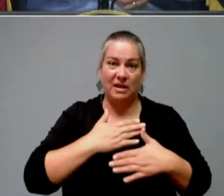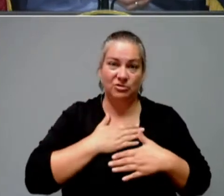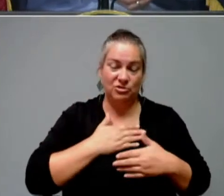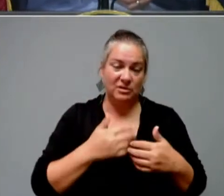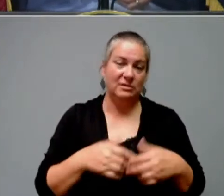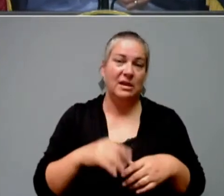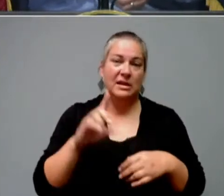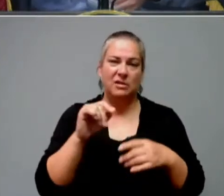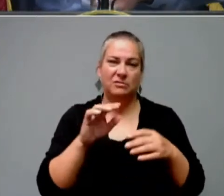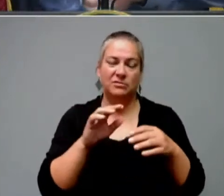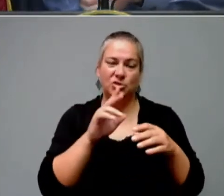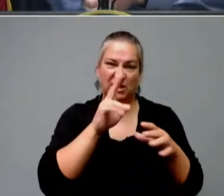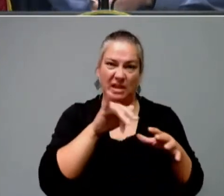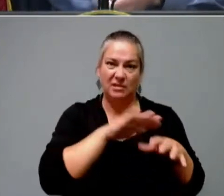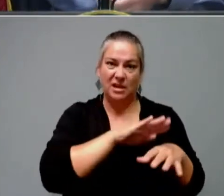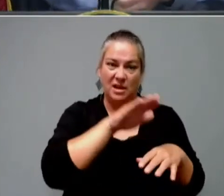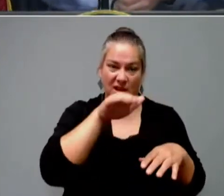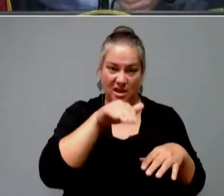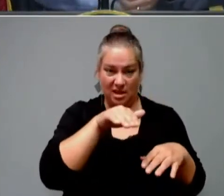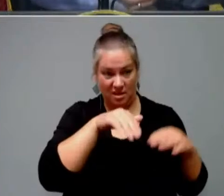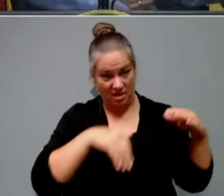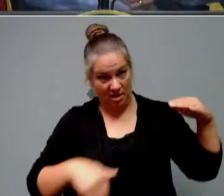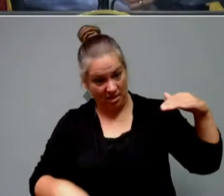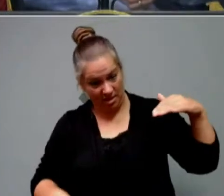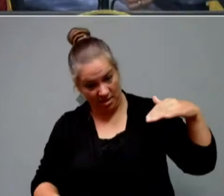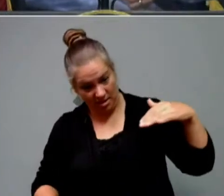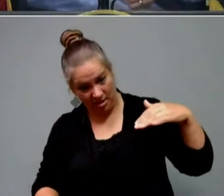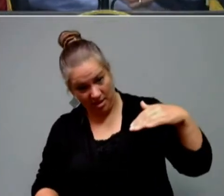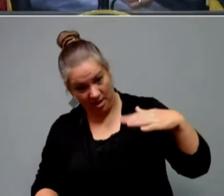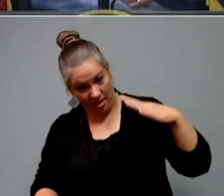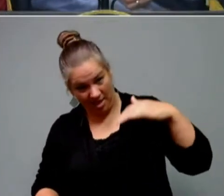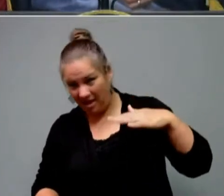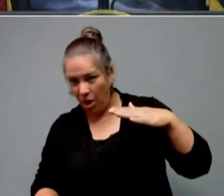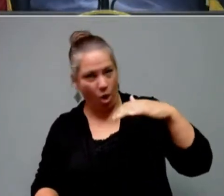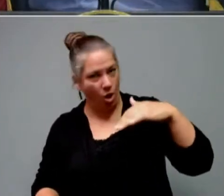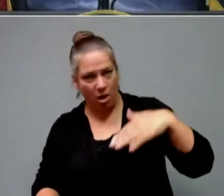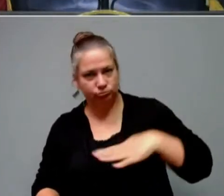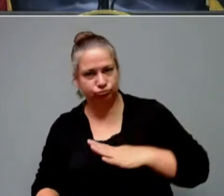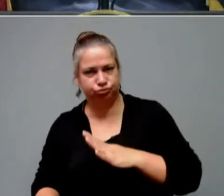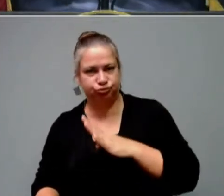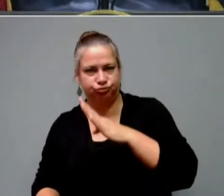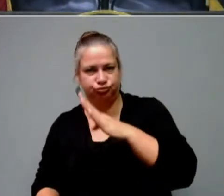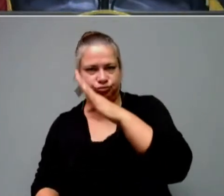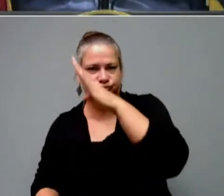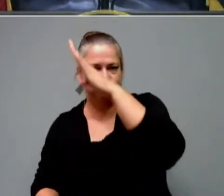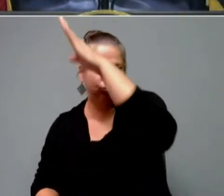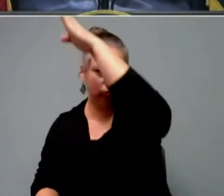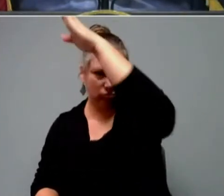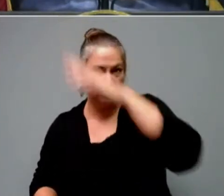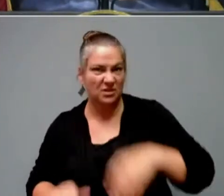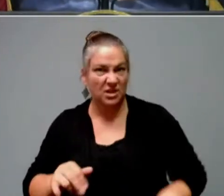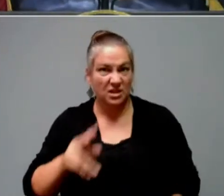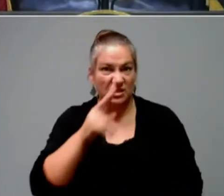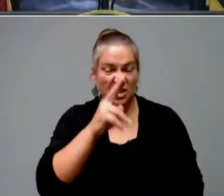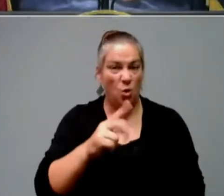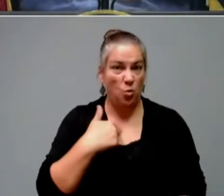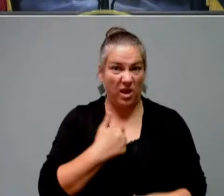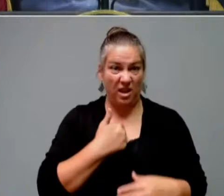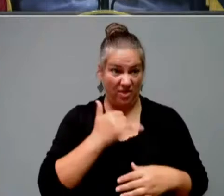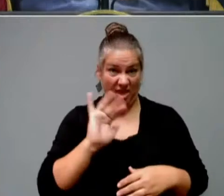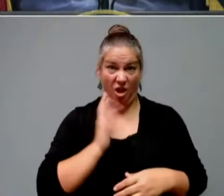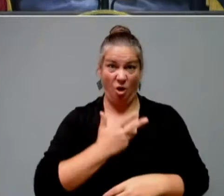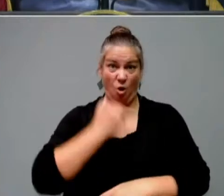no sign it is abating. We are already just shy of our all-time record. Another day or two, we'll be past that record for